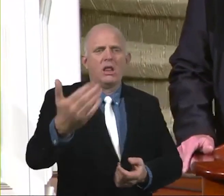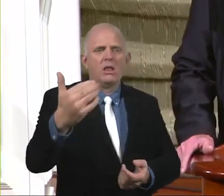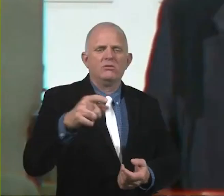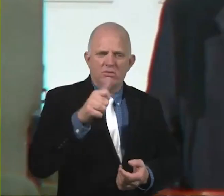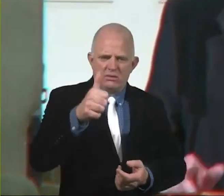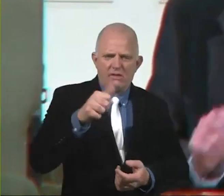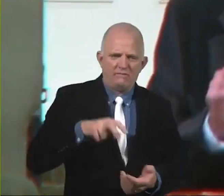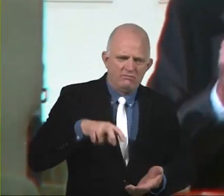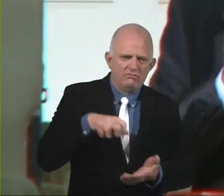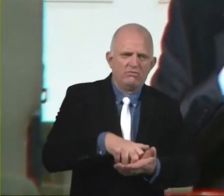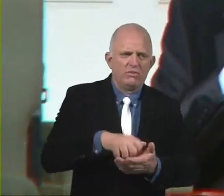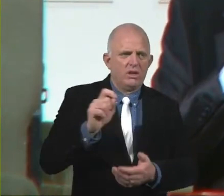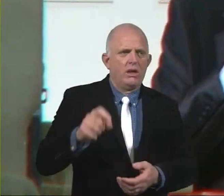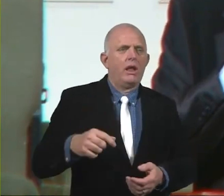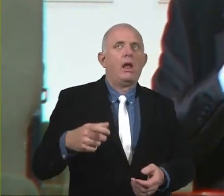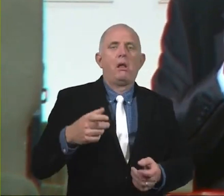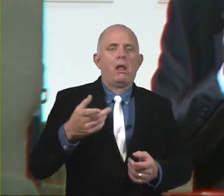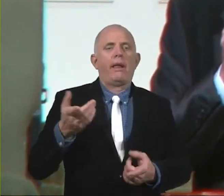Okay, brother.